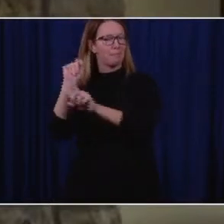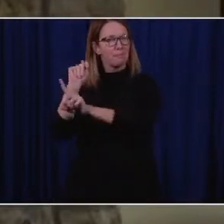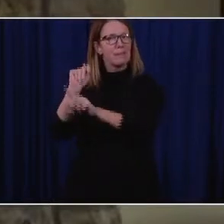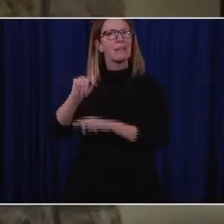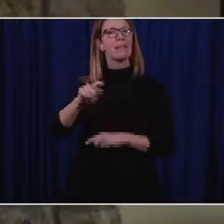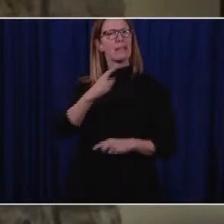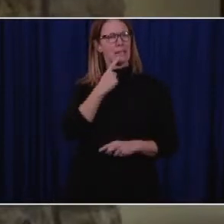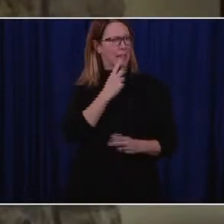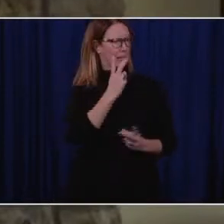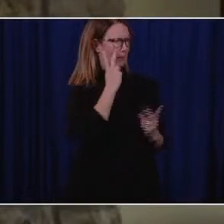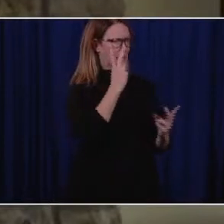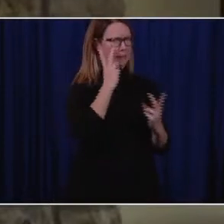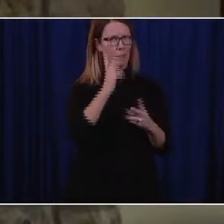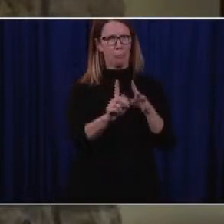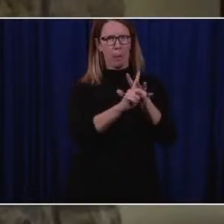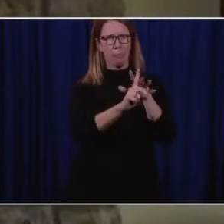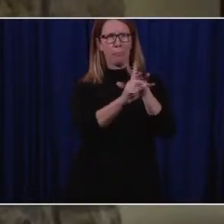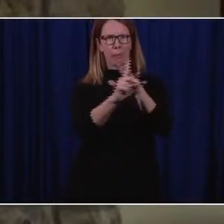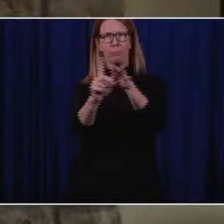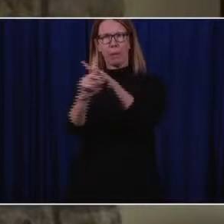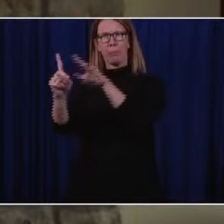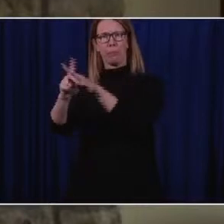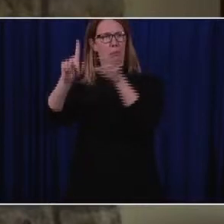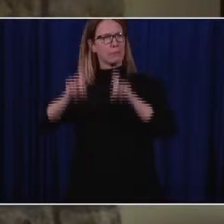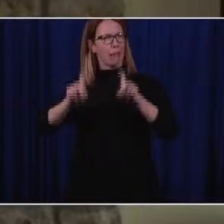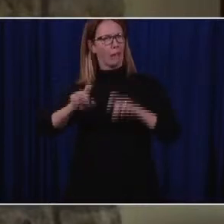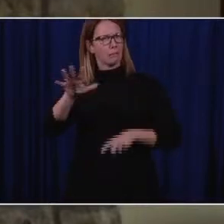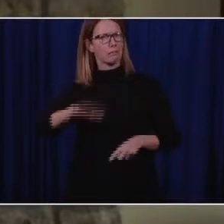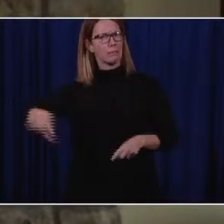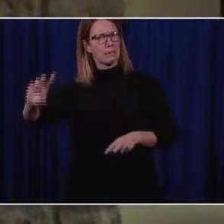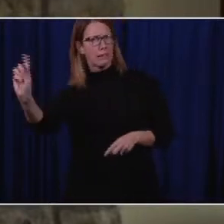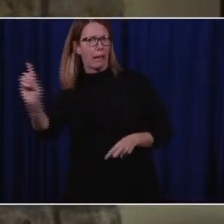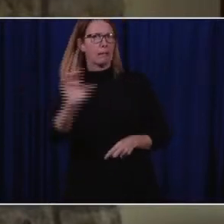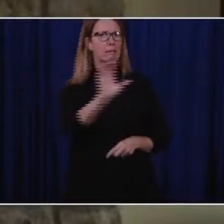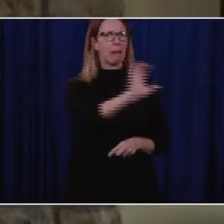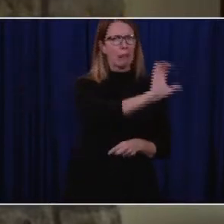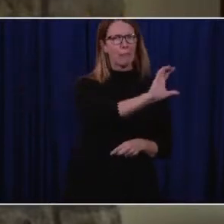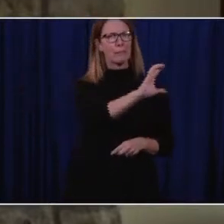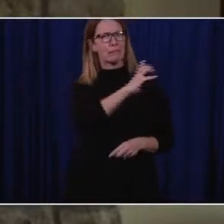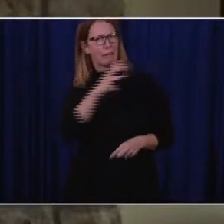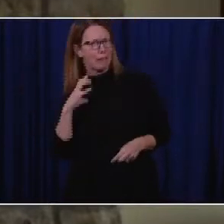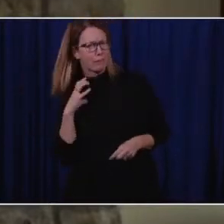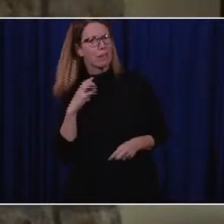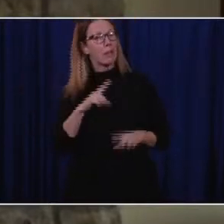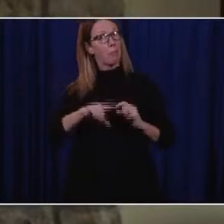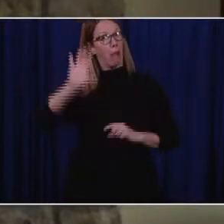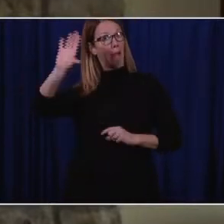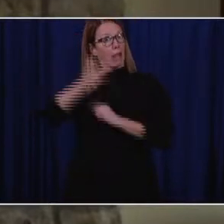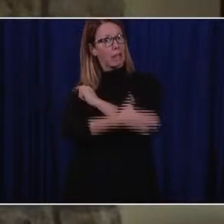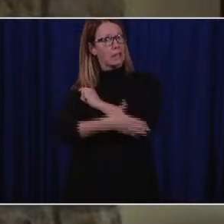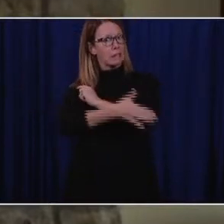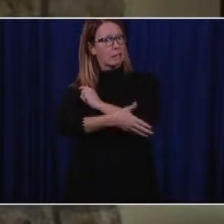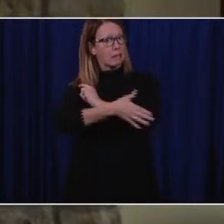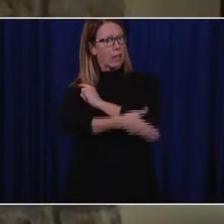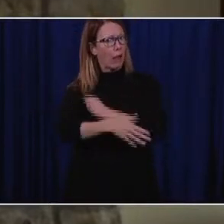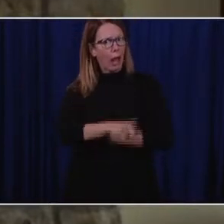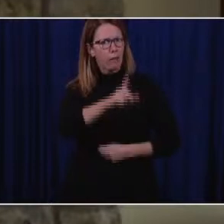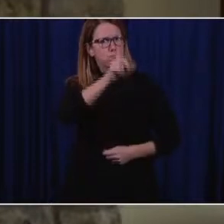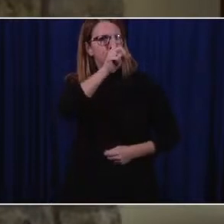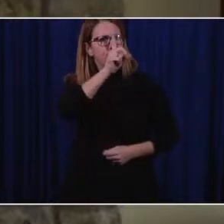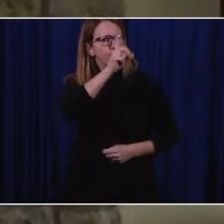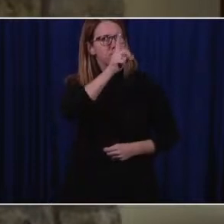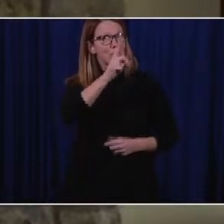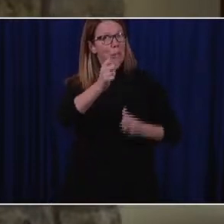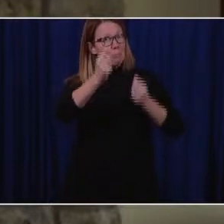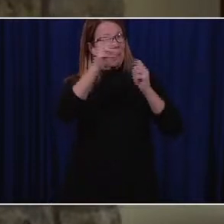so much pop-up testing happening down in Dayton, over Columbus, up in Cleveland. But his county has got a lot of cases. They're